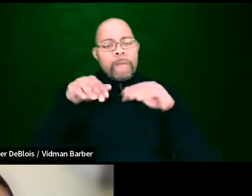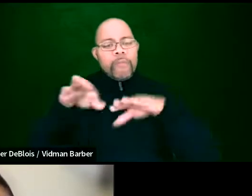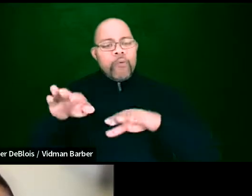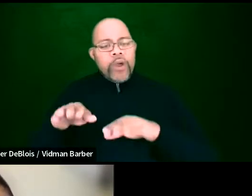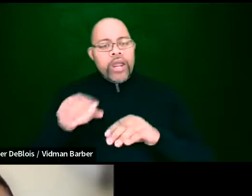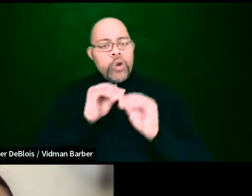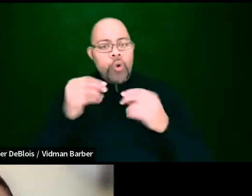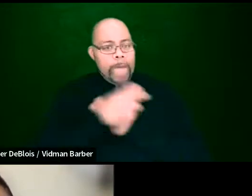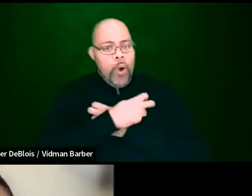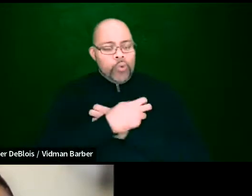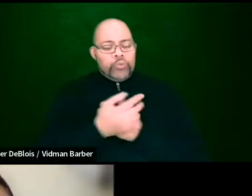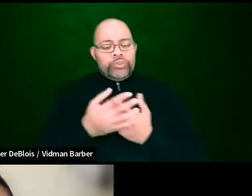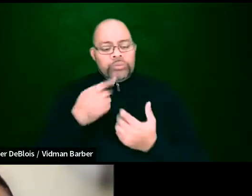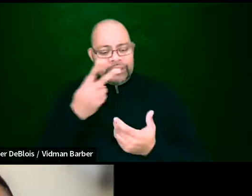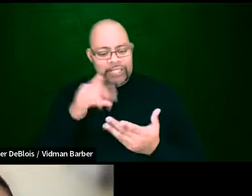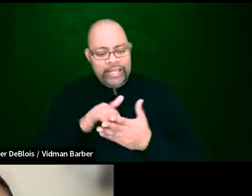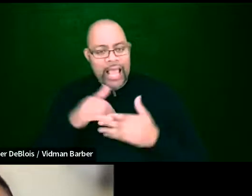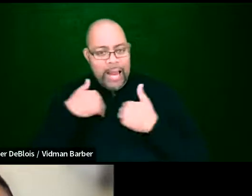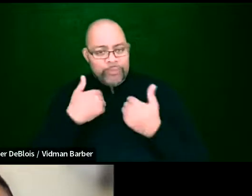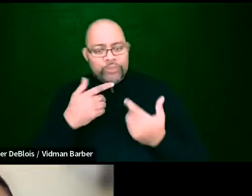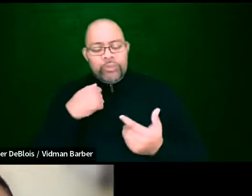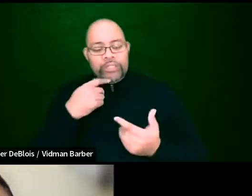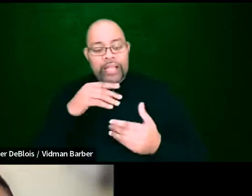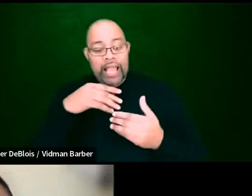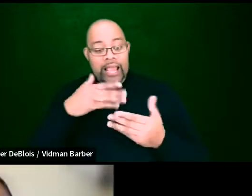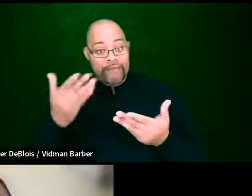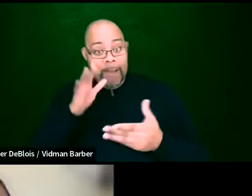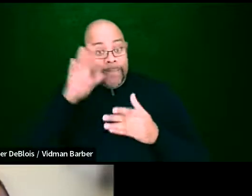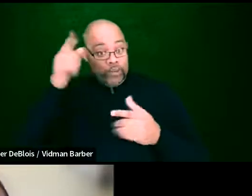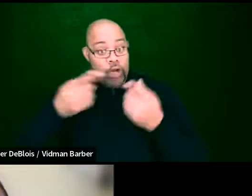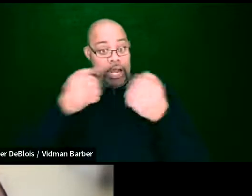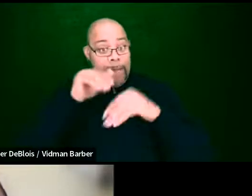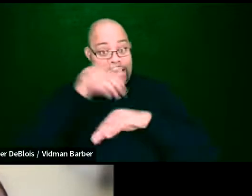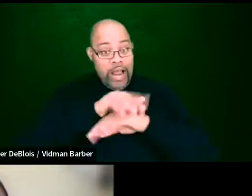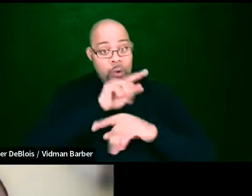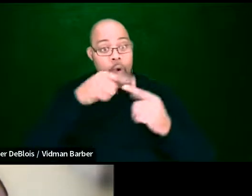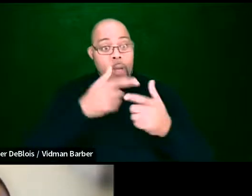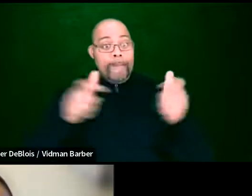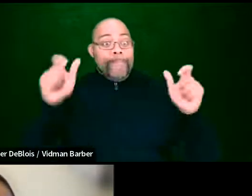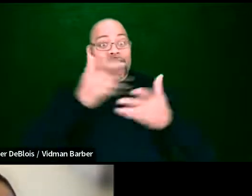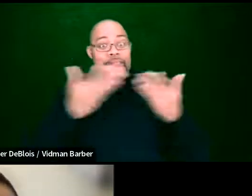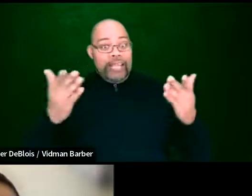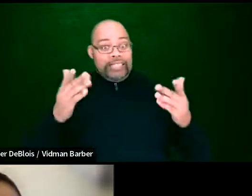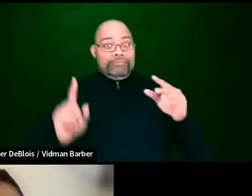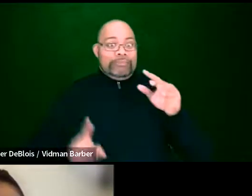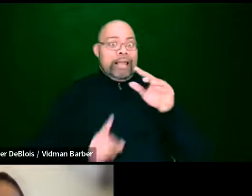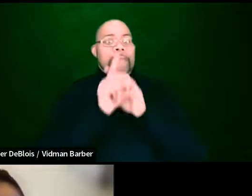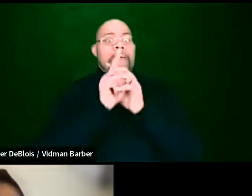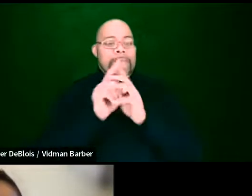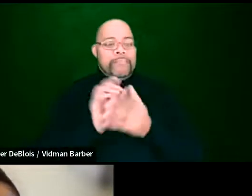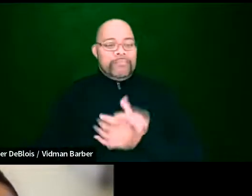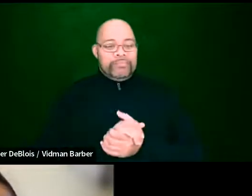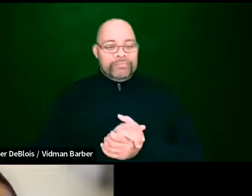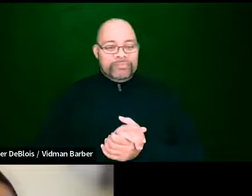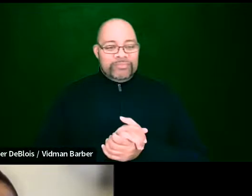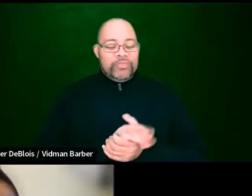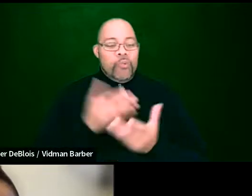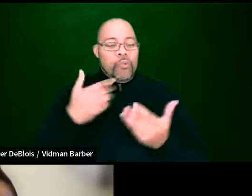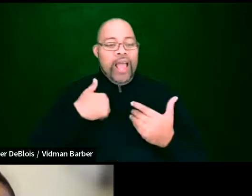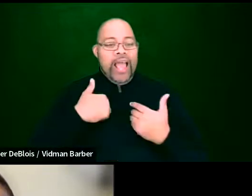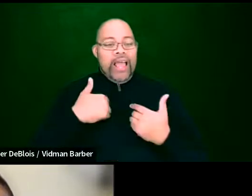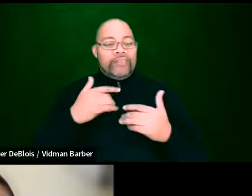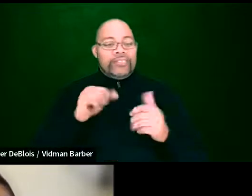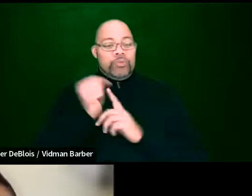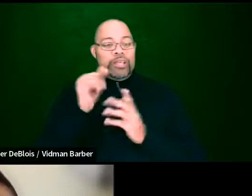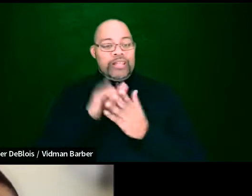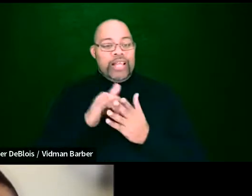then we invite the parents to come out at night when all the bigger things come out. And so we've had instances